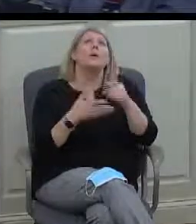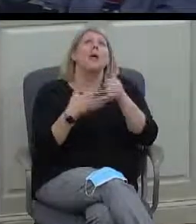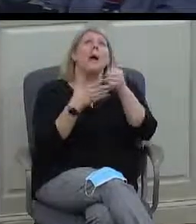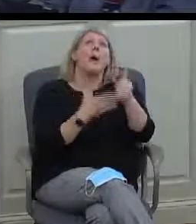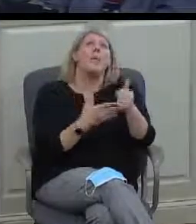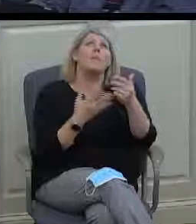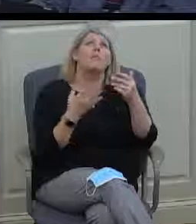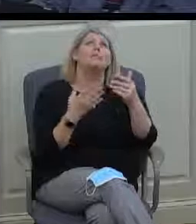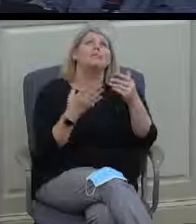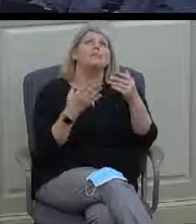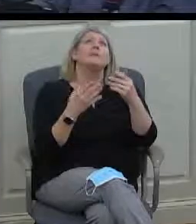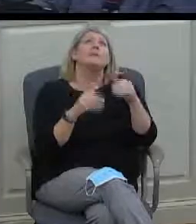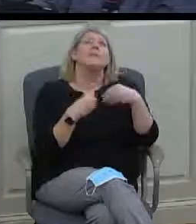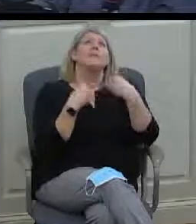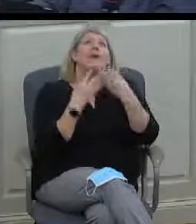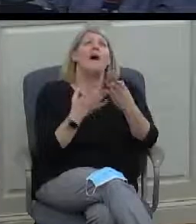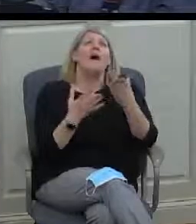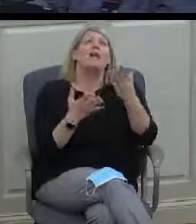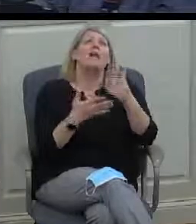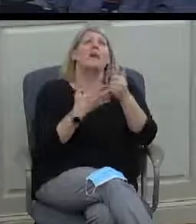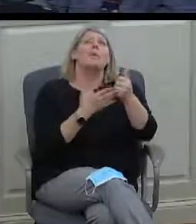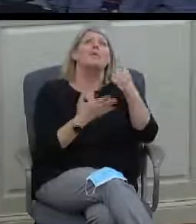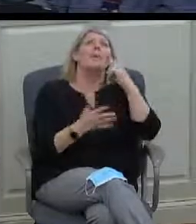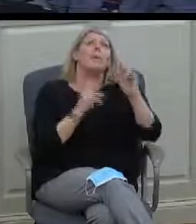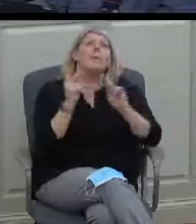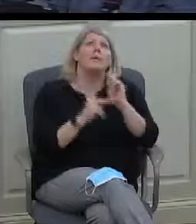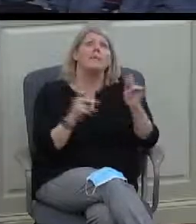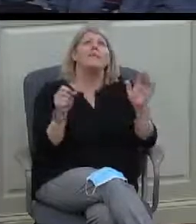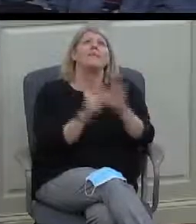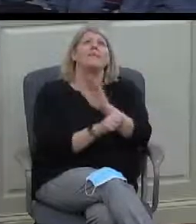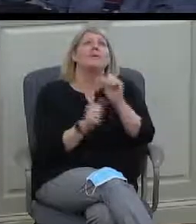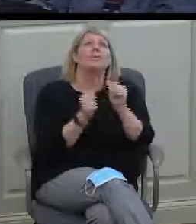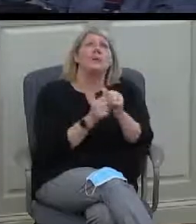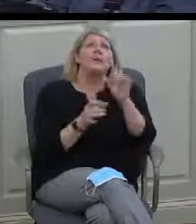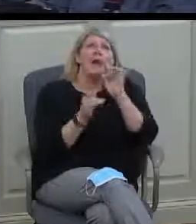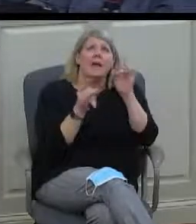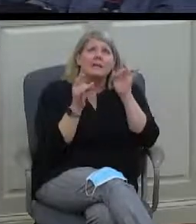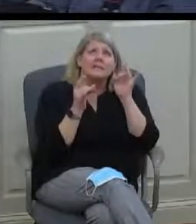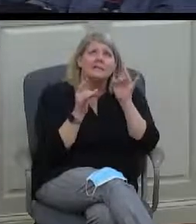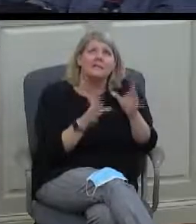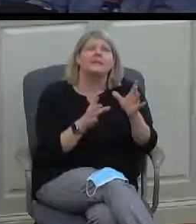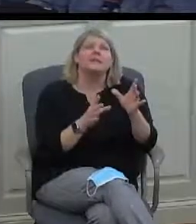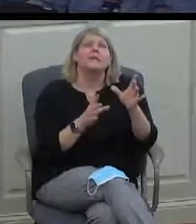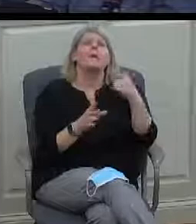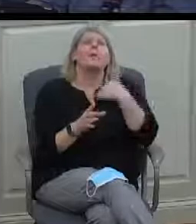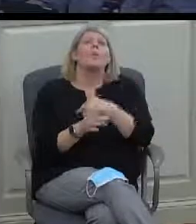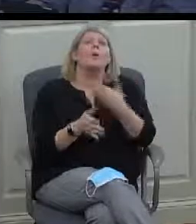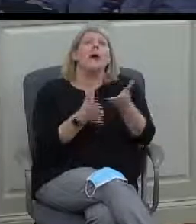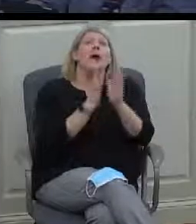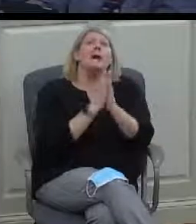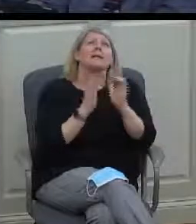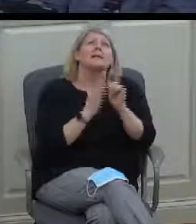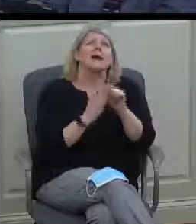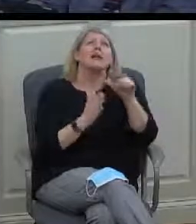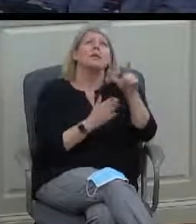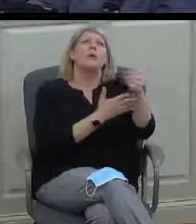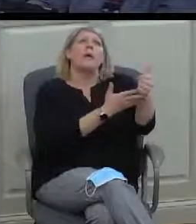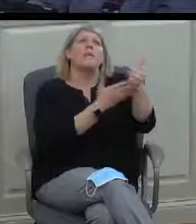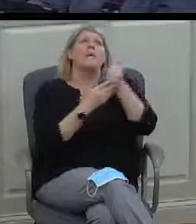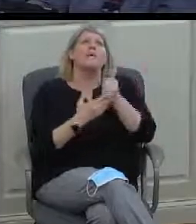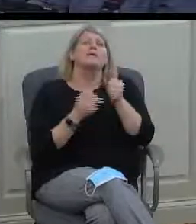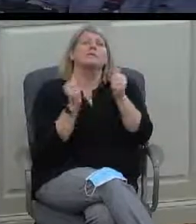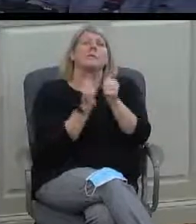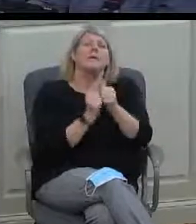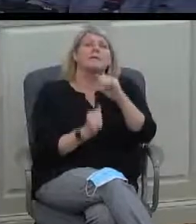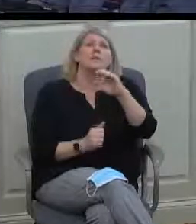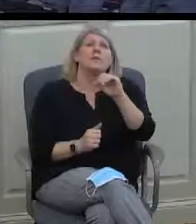pray all plans to destroy this country will fail, and I ask you to help end COVID-19.